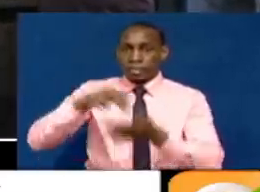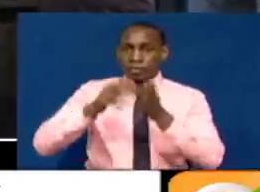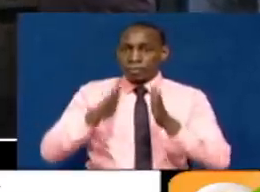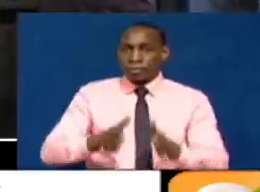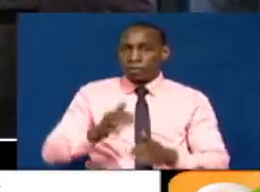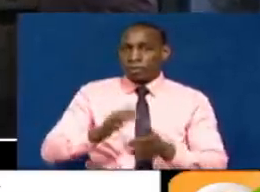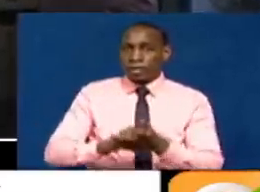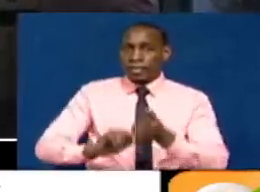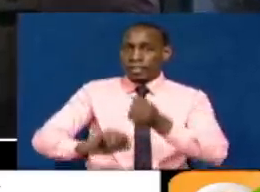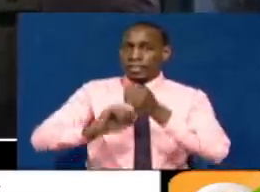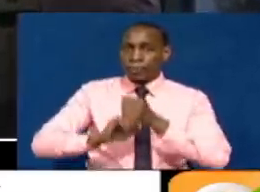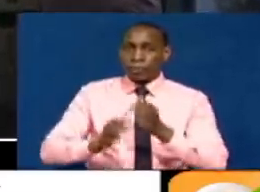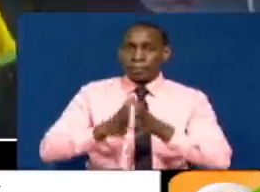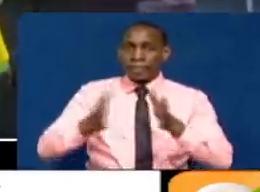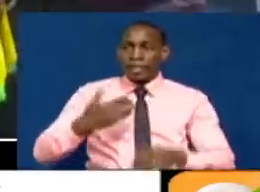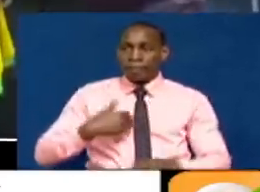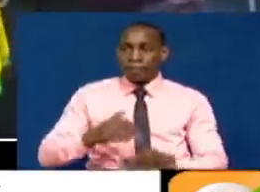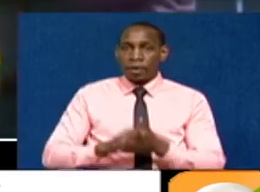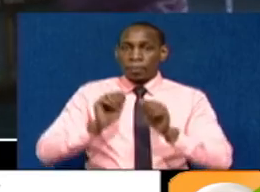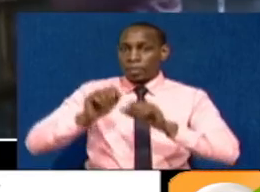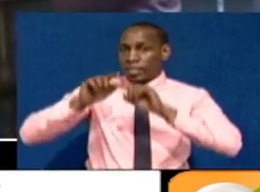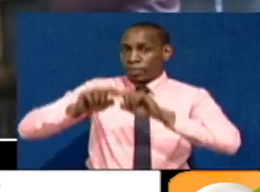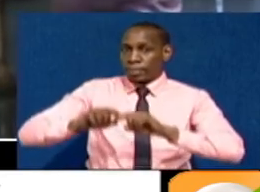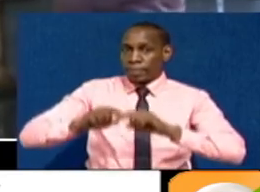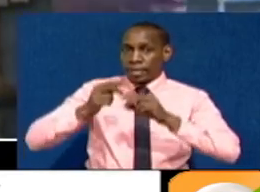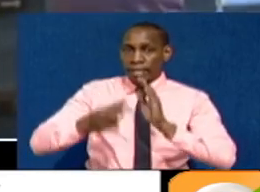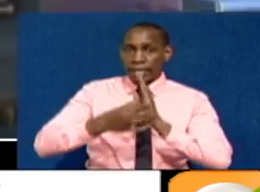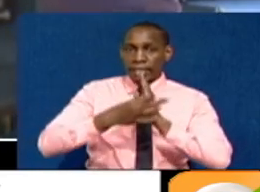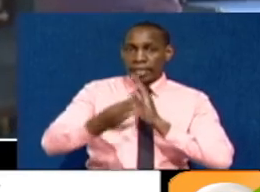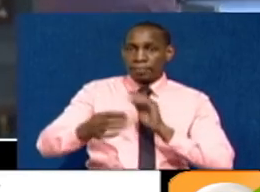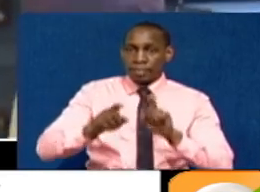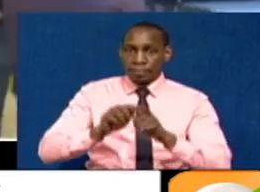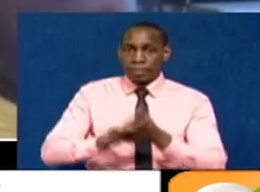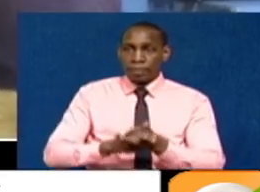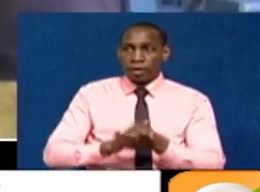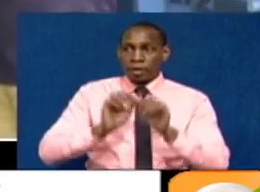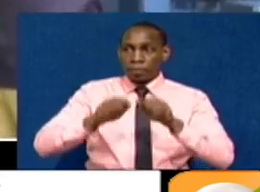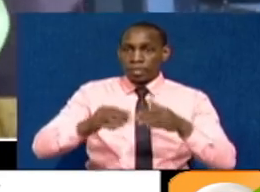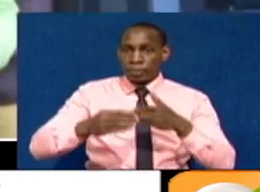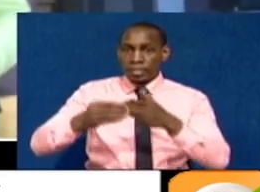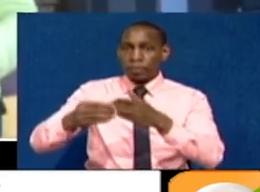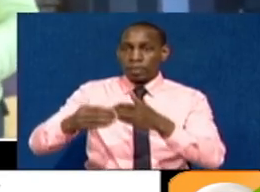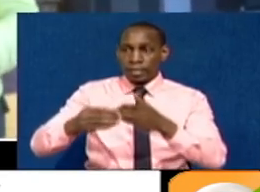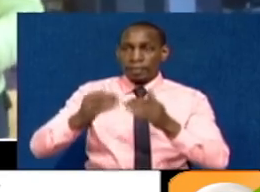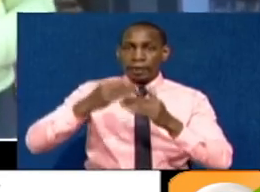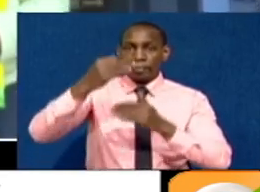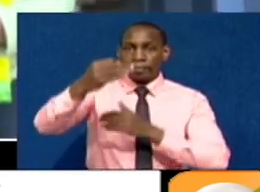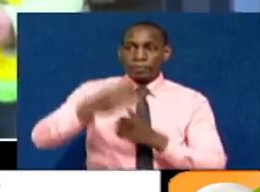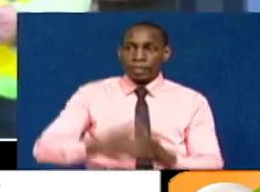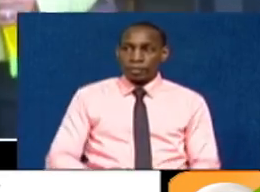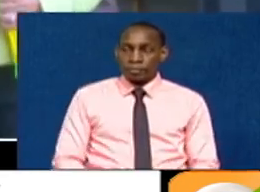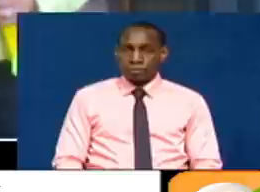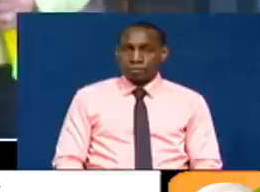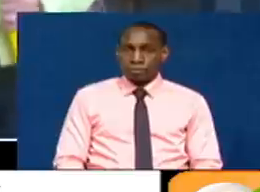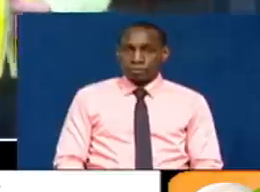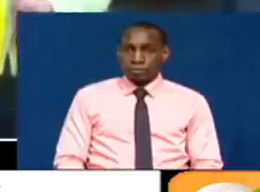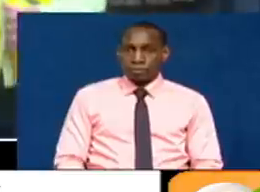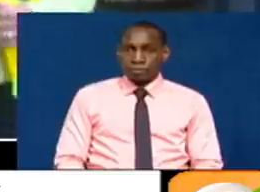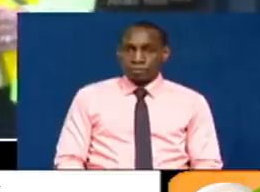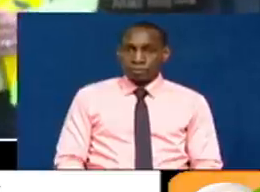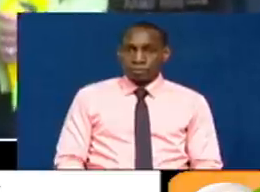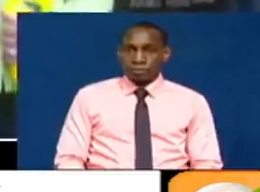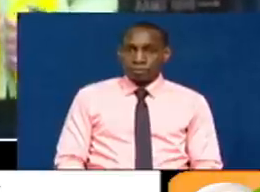has a lot of support on the ground, and therefore you can ride on that popularity that takes you forward. So if we think we've